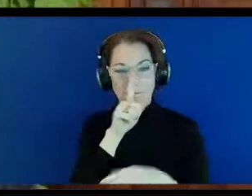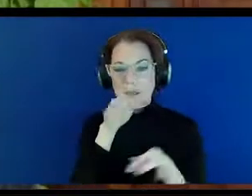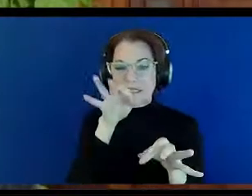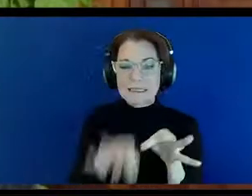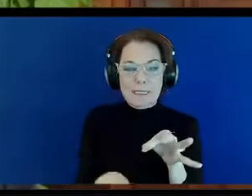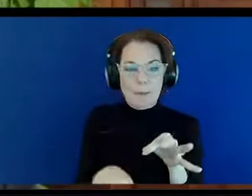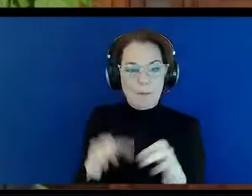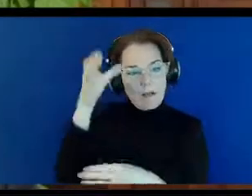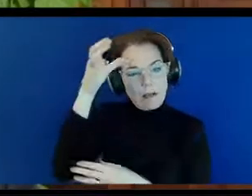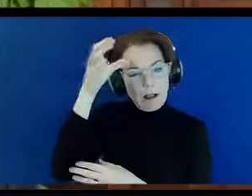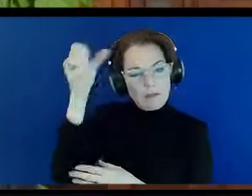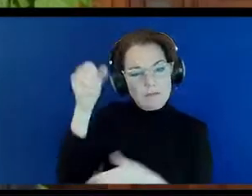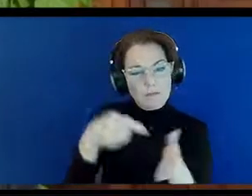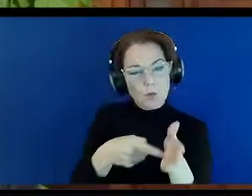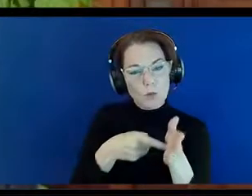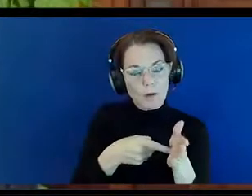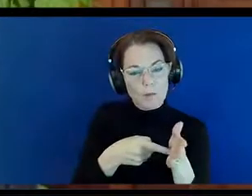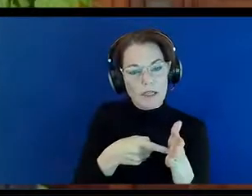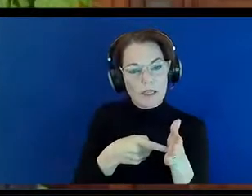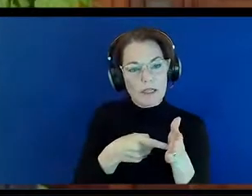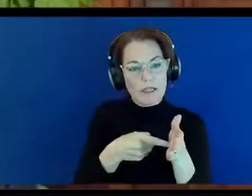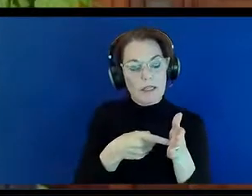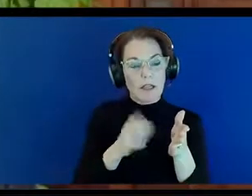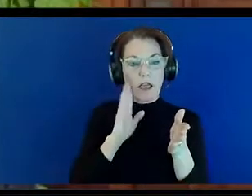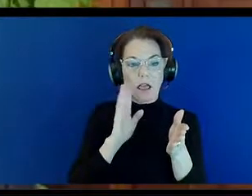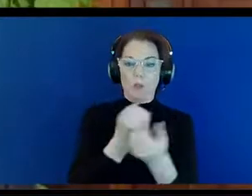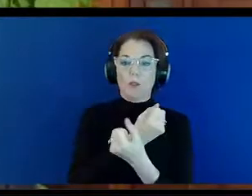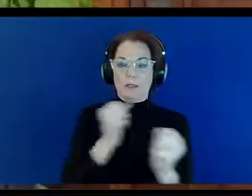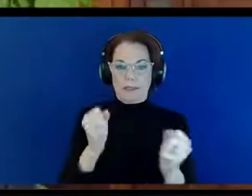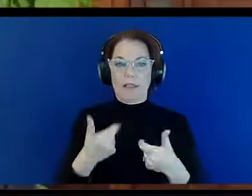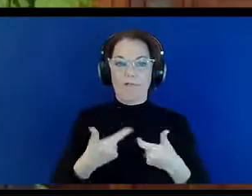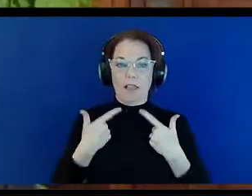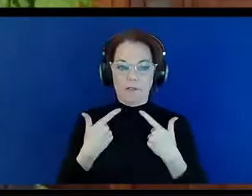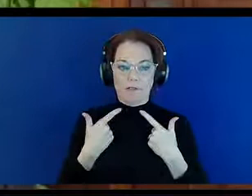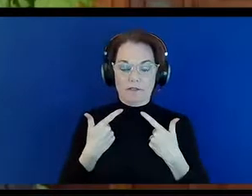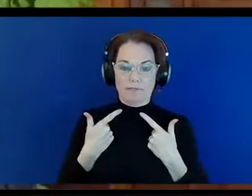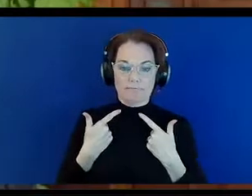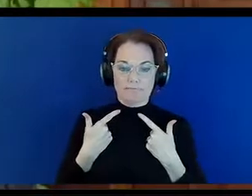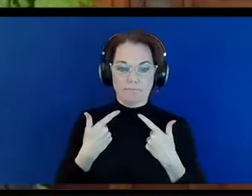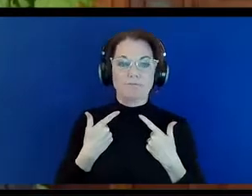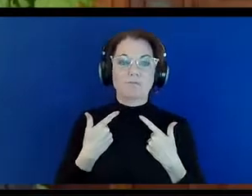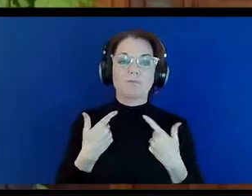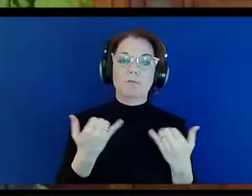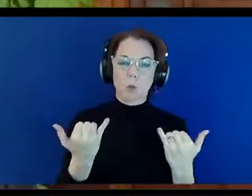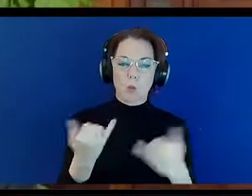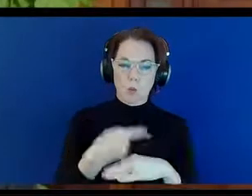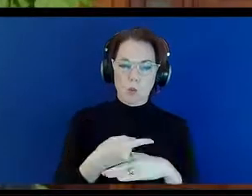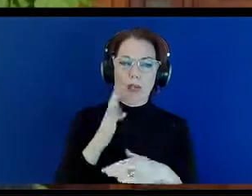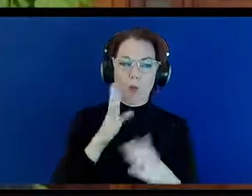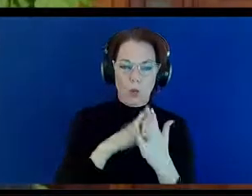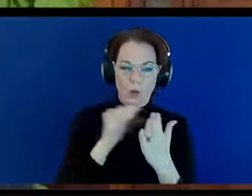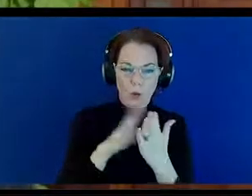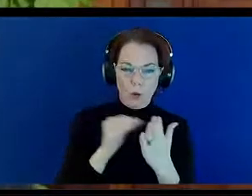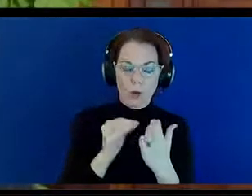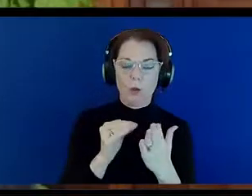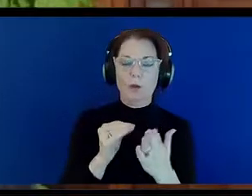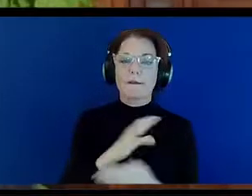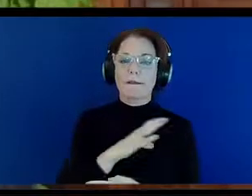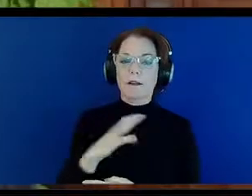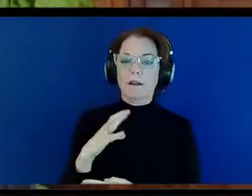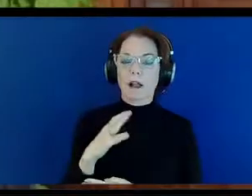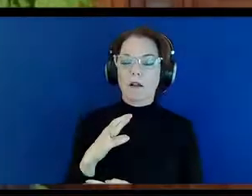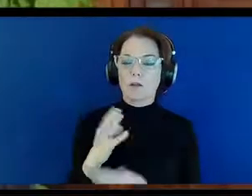common sense requirement that will save lives. So today we'll learn more about what Congress can do to keep